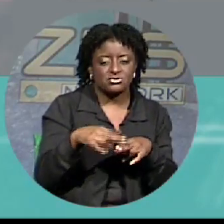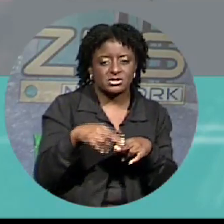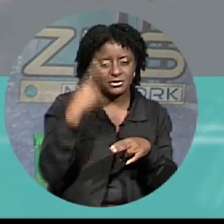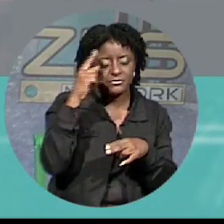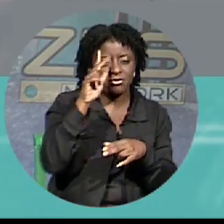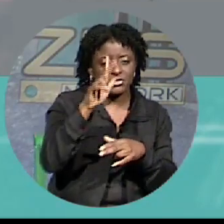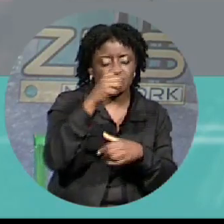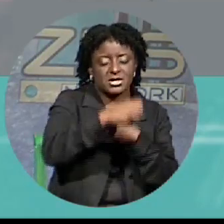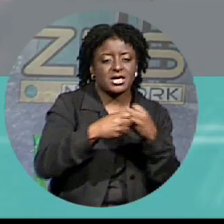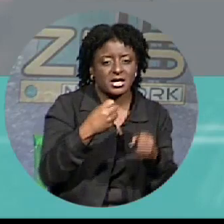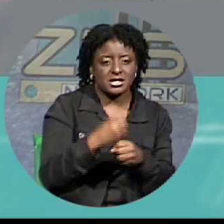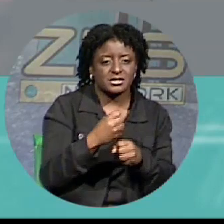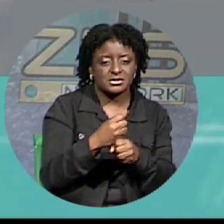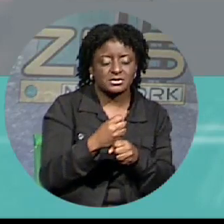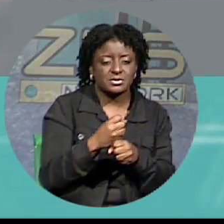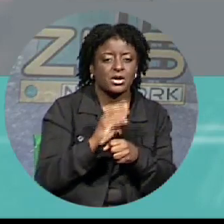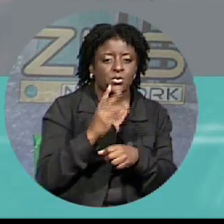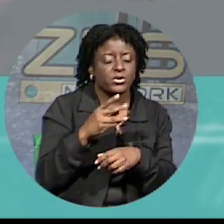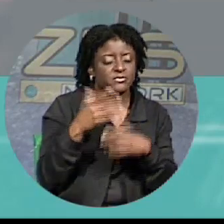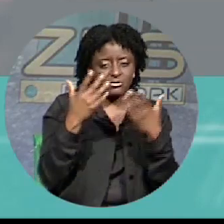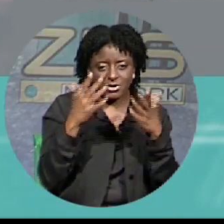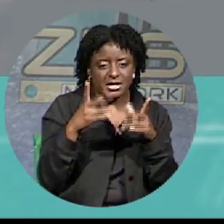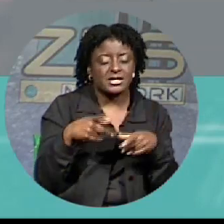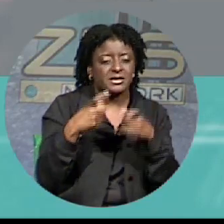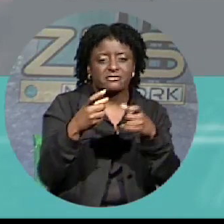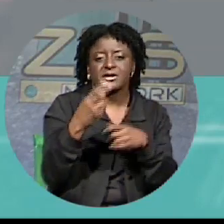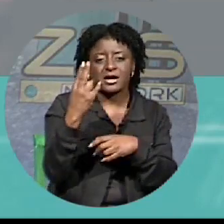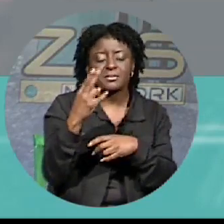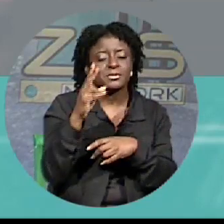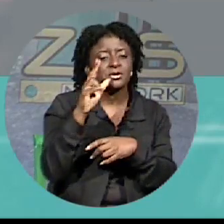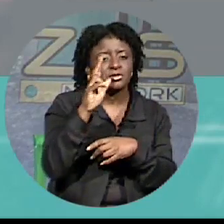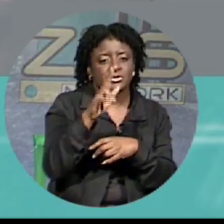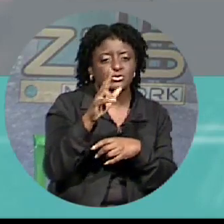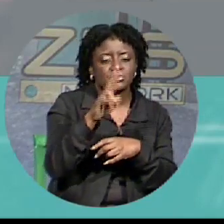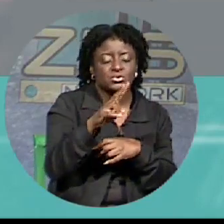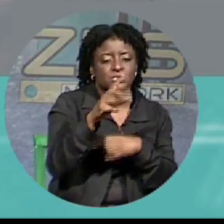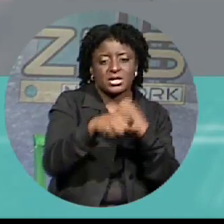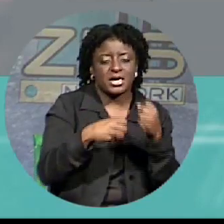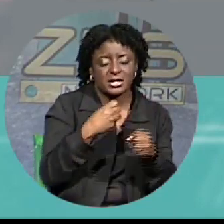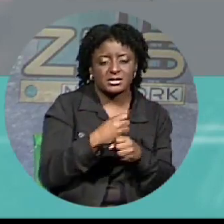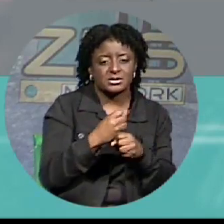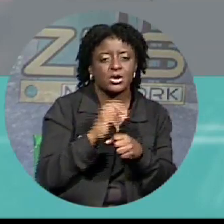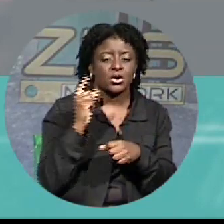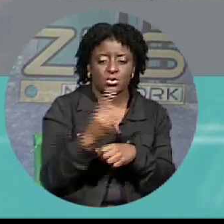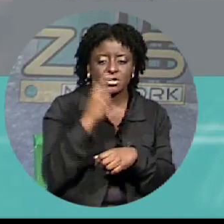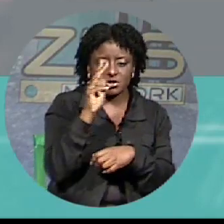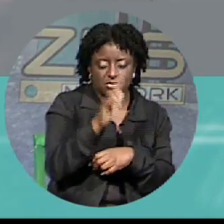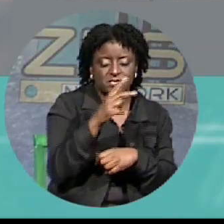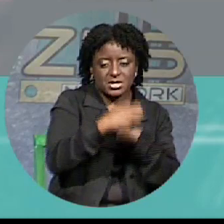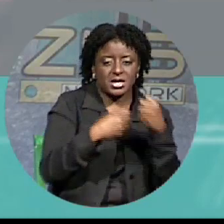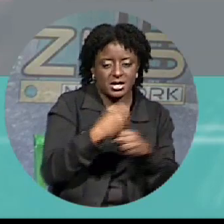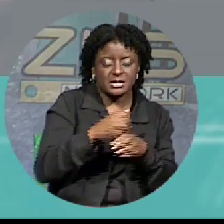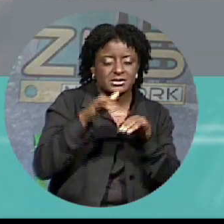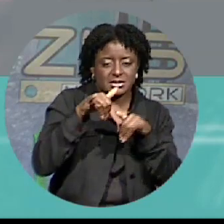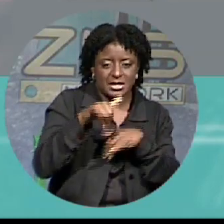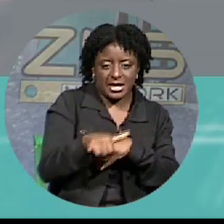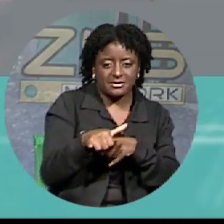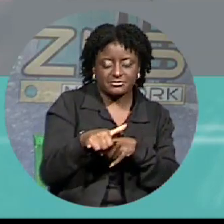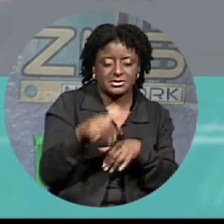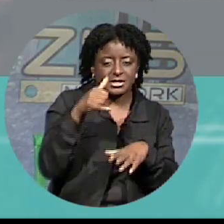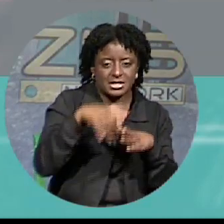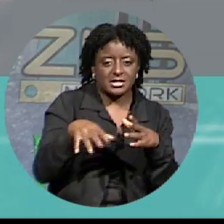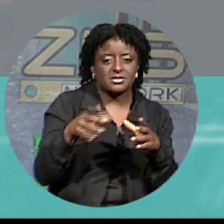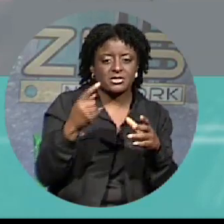13 and 14. We've given that up in full. Only 3 years will be left in the contract, and they're offering half increment for the 3 years, which